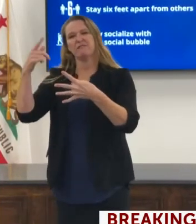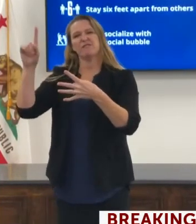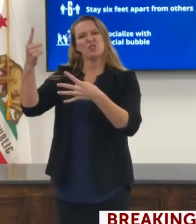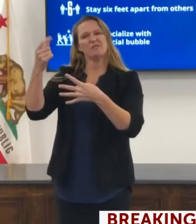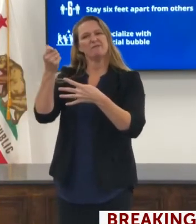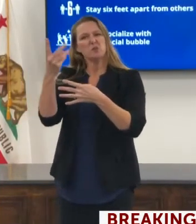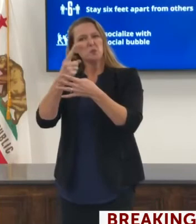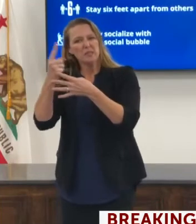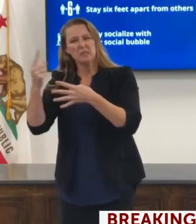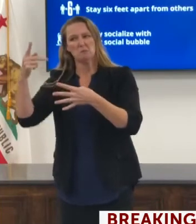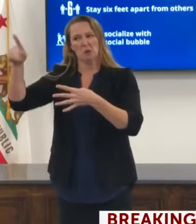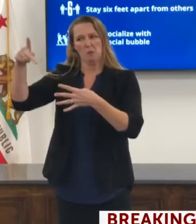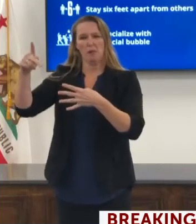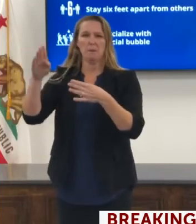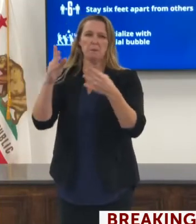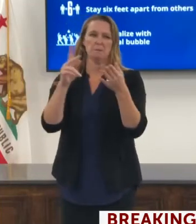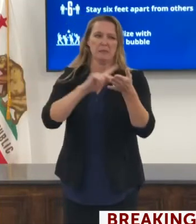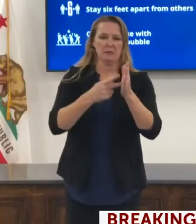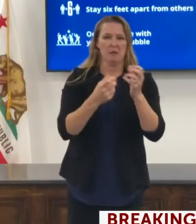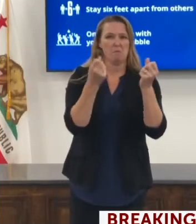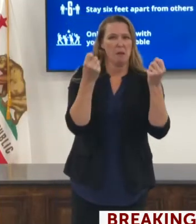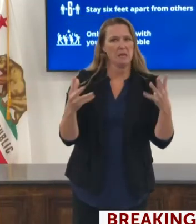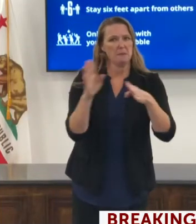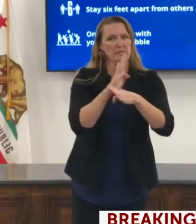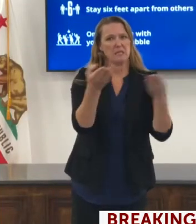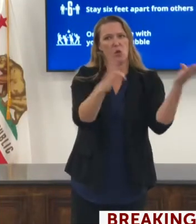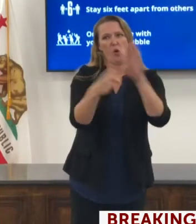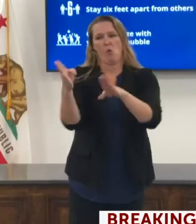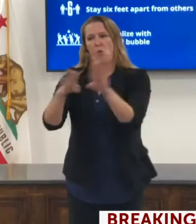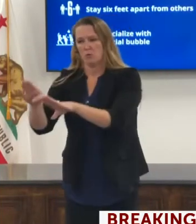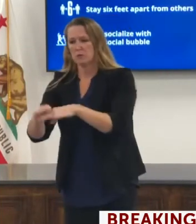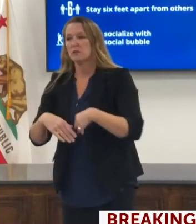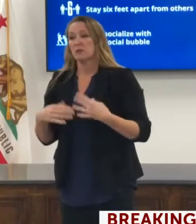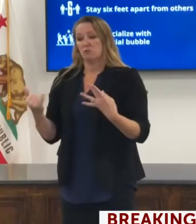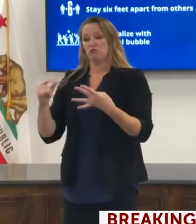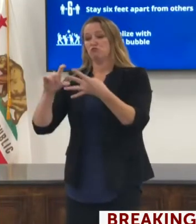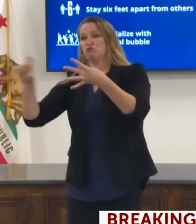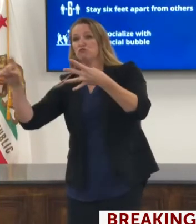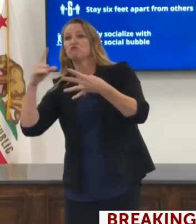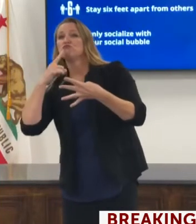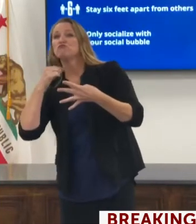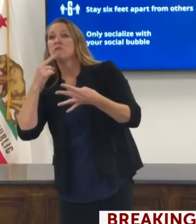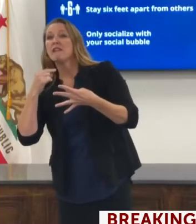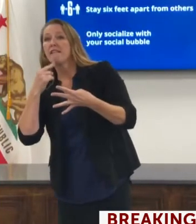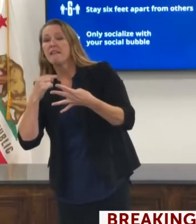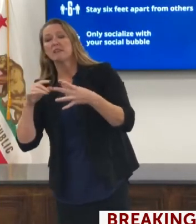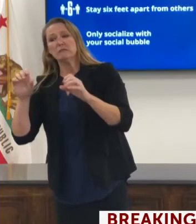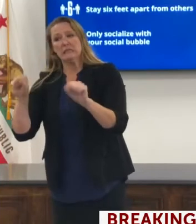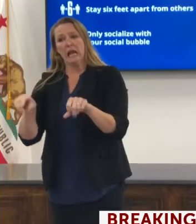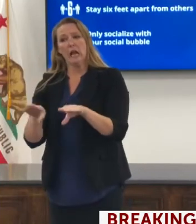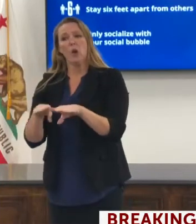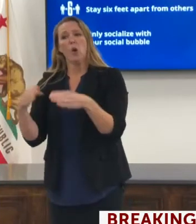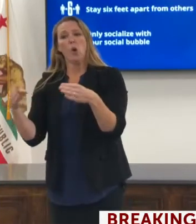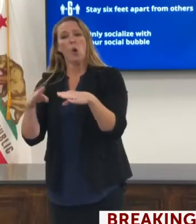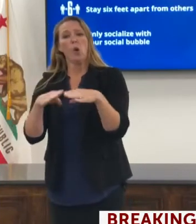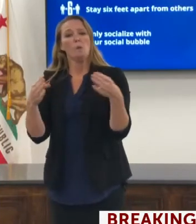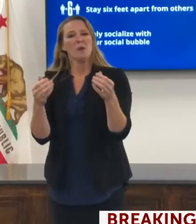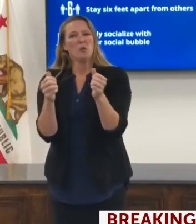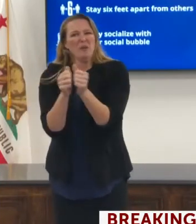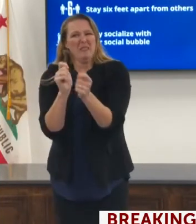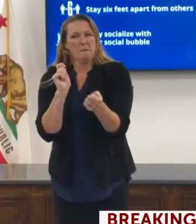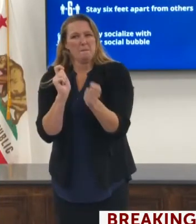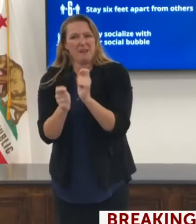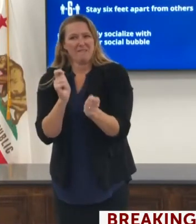of our businesses had to be closed. In the red tier, our businesses can be open at a certain capacity with